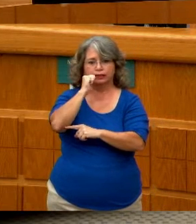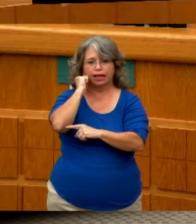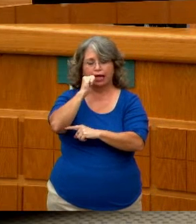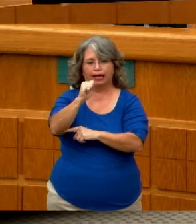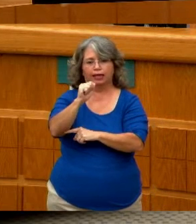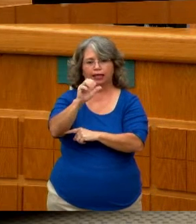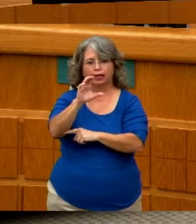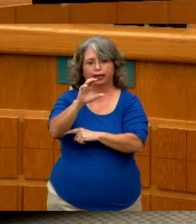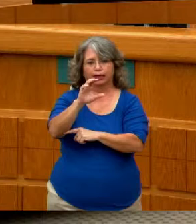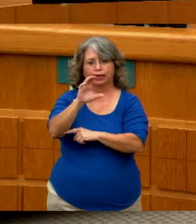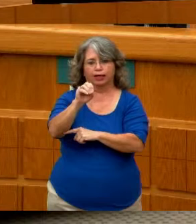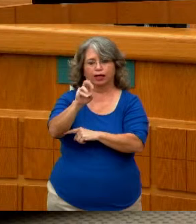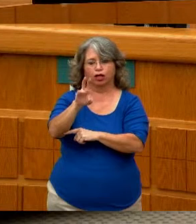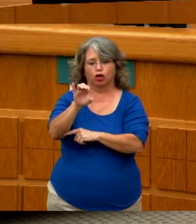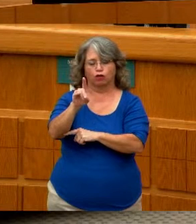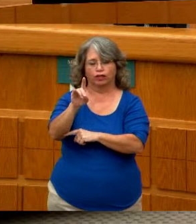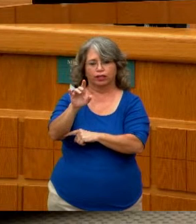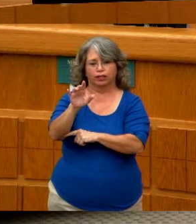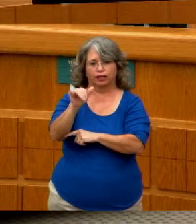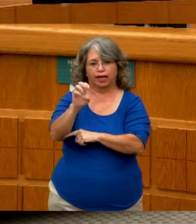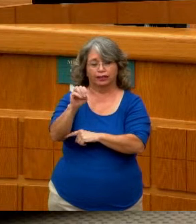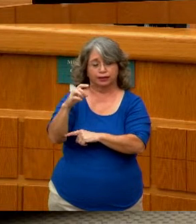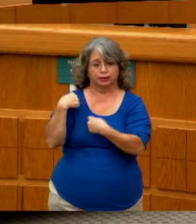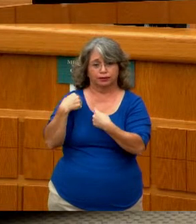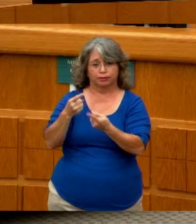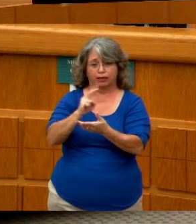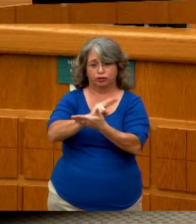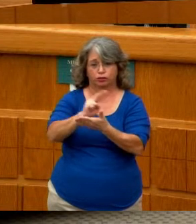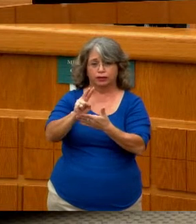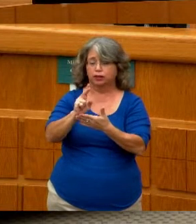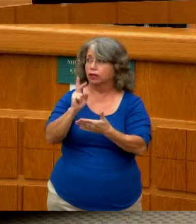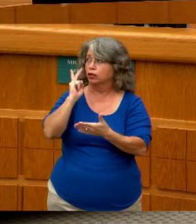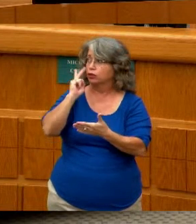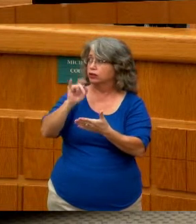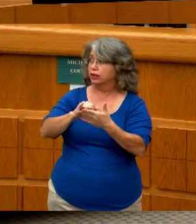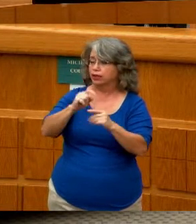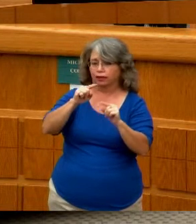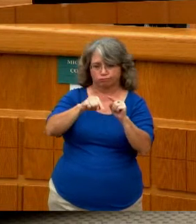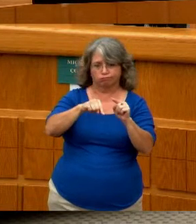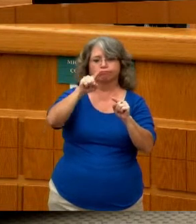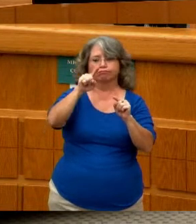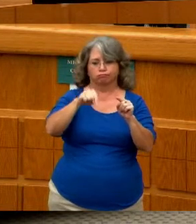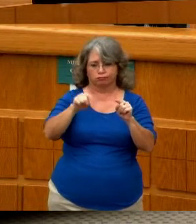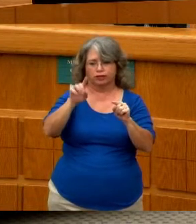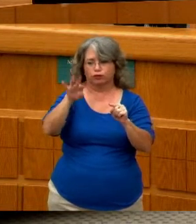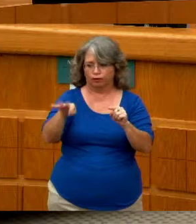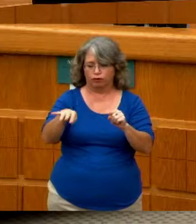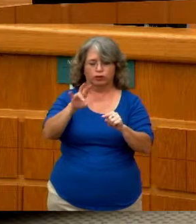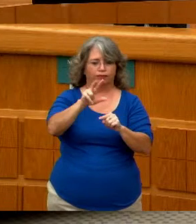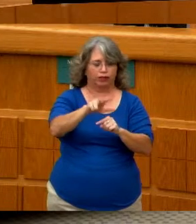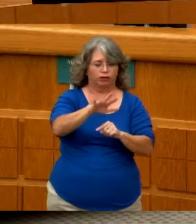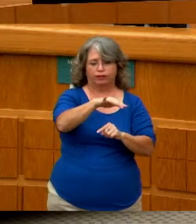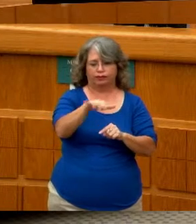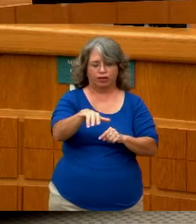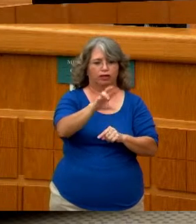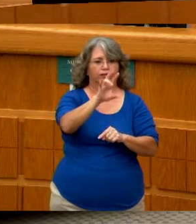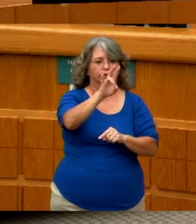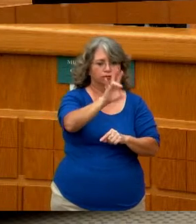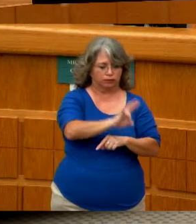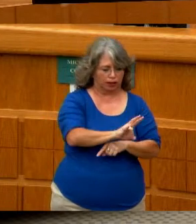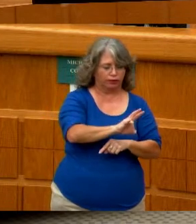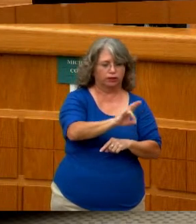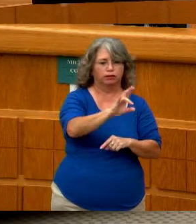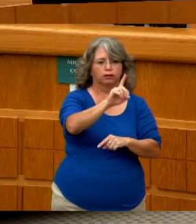at the statistics for the daily COVID-19 cases for the last 2 weeks, you see that bobbling I've been talking about,